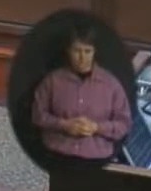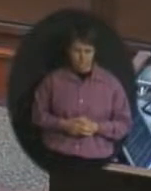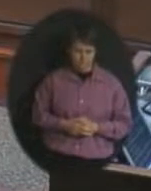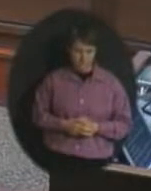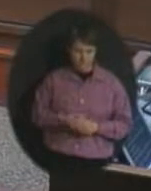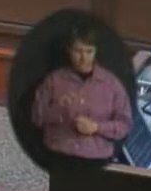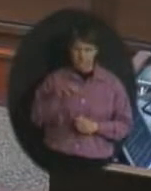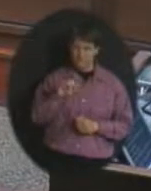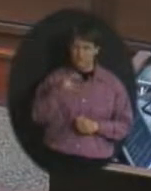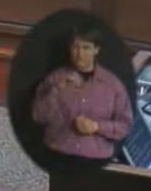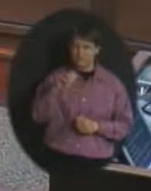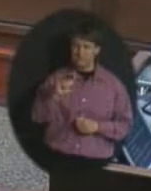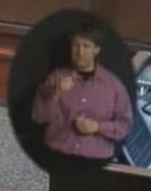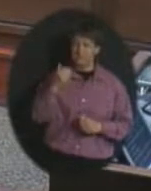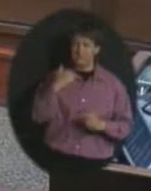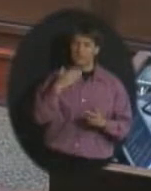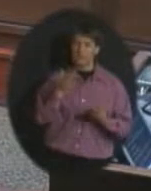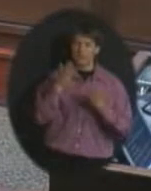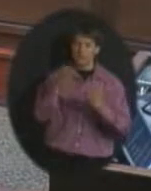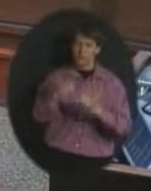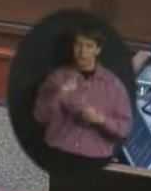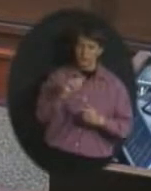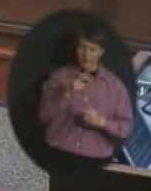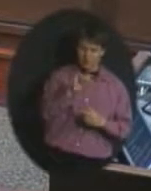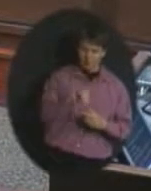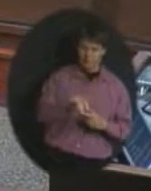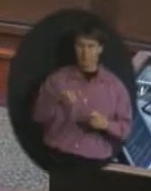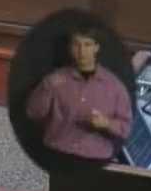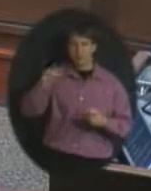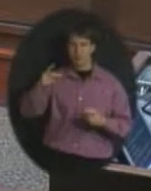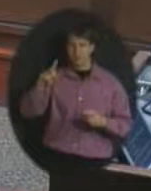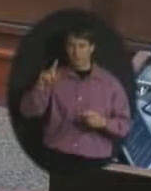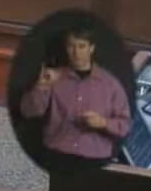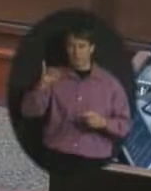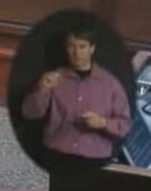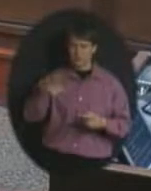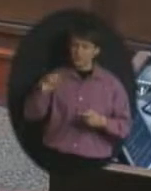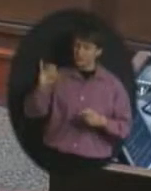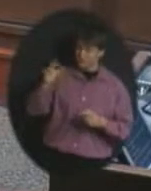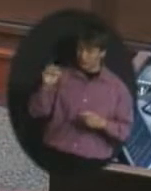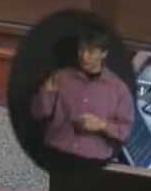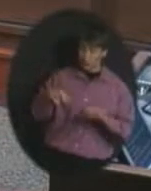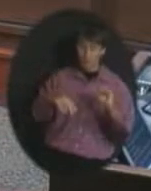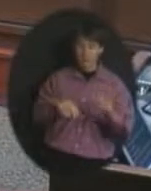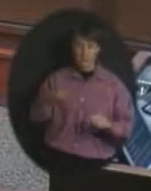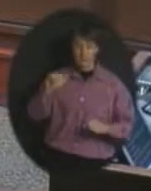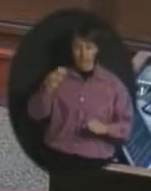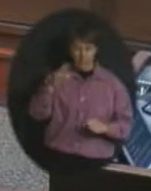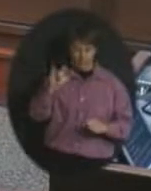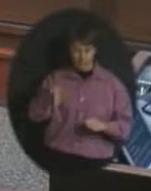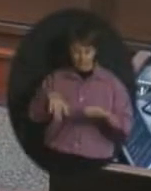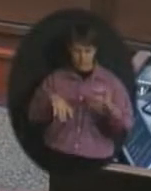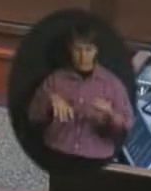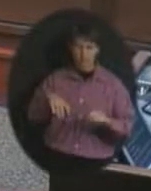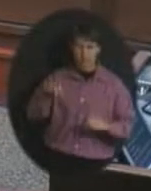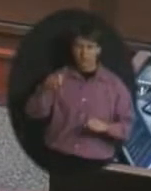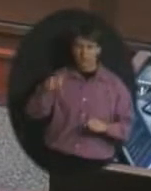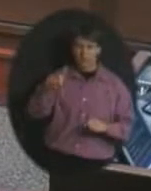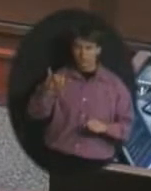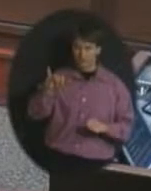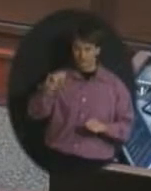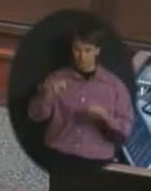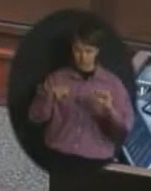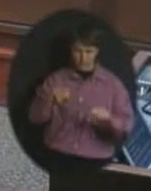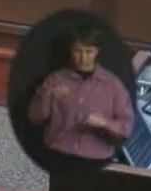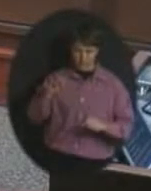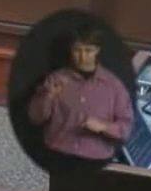Ms. Hibbs, I have a motion by Ms. Ashley and a second by Dr. Daniels. Would you call the roll, please? Mr. Scheer? Yes. Ms. Ashley? Yes. Dr. Daniels? Yes.